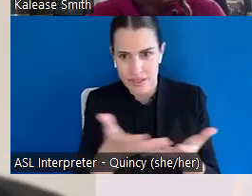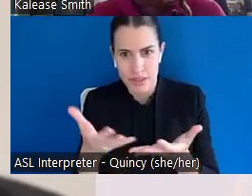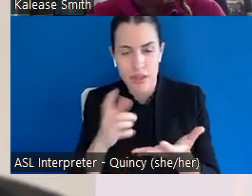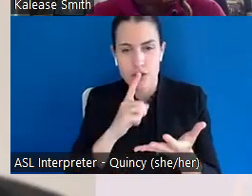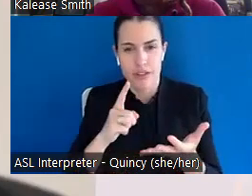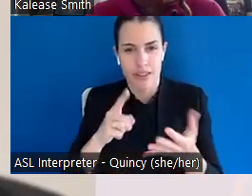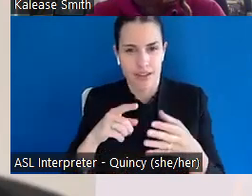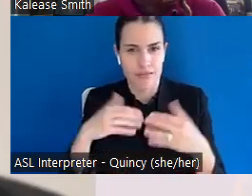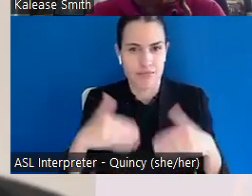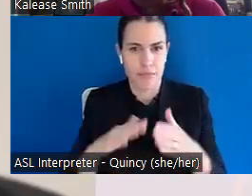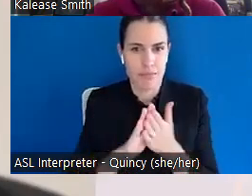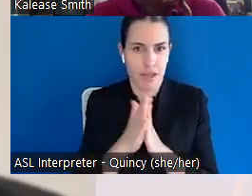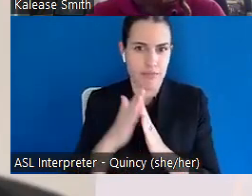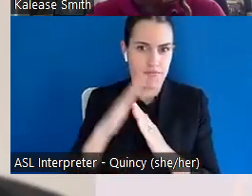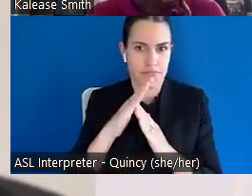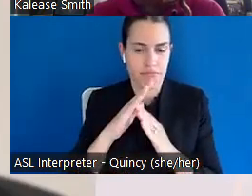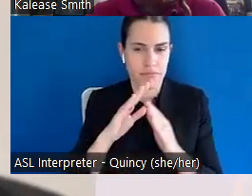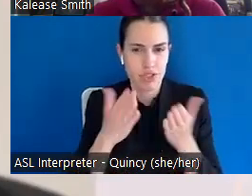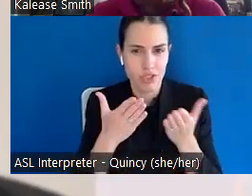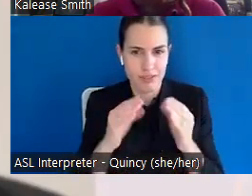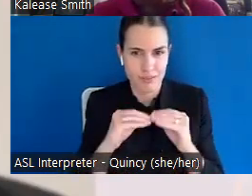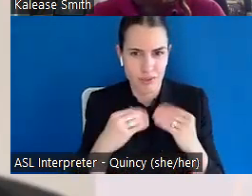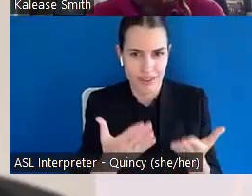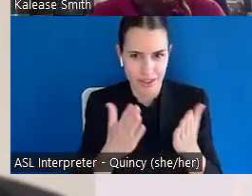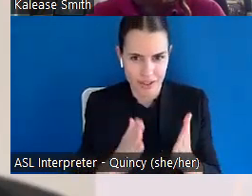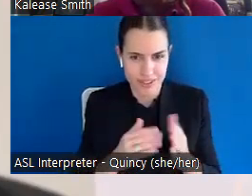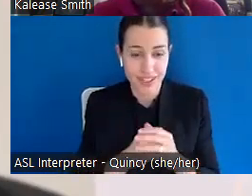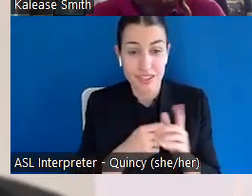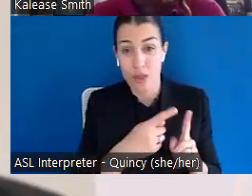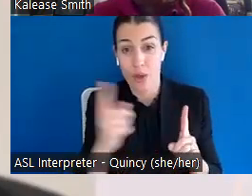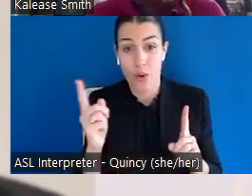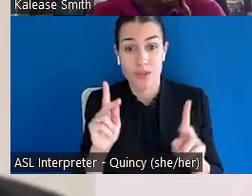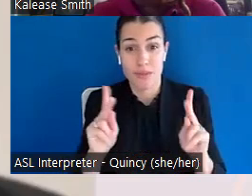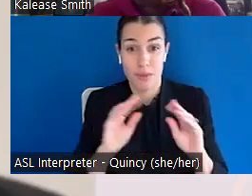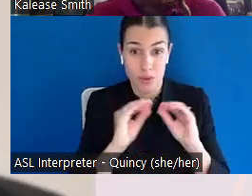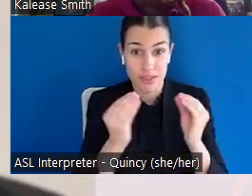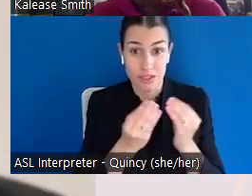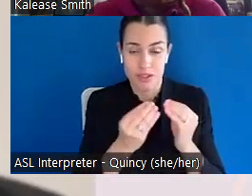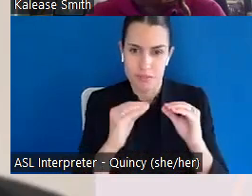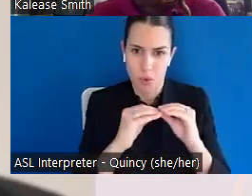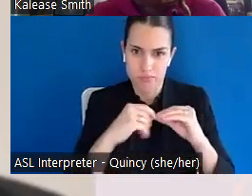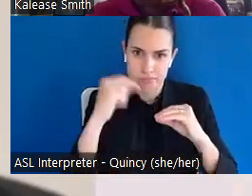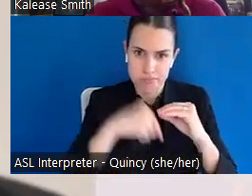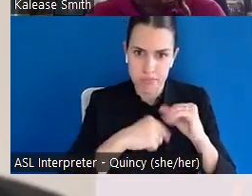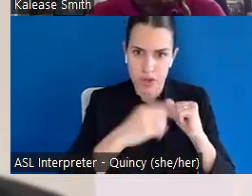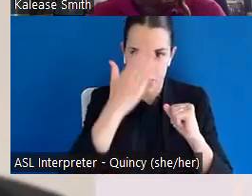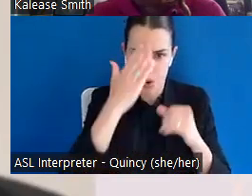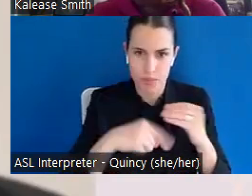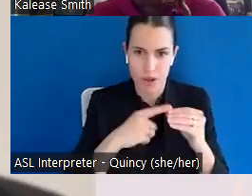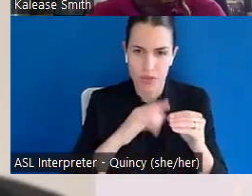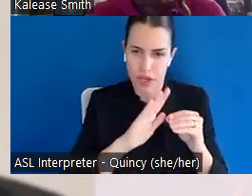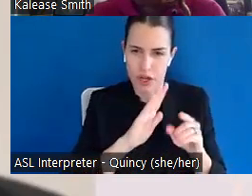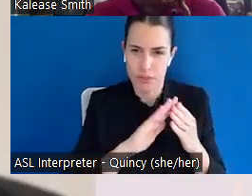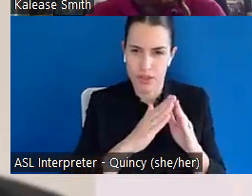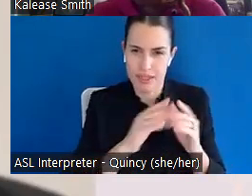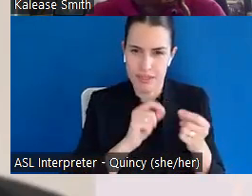service providers they can be. Because certainly those folks are more in the know of what their community's specific needs are. We just